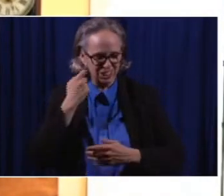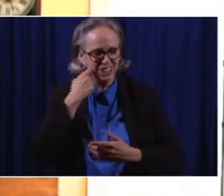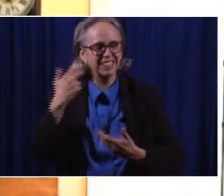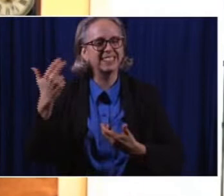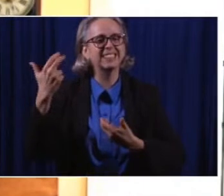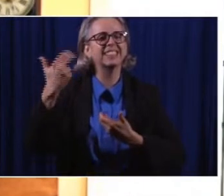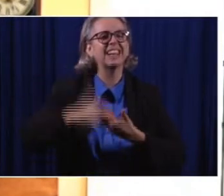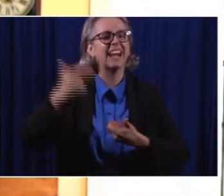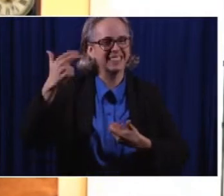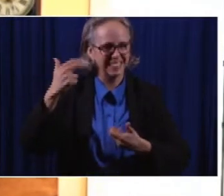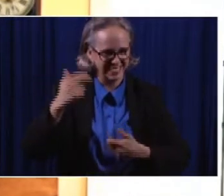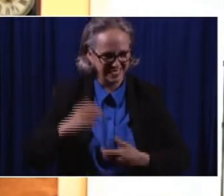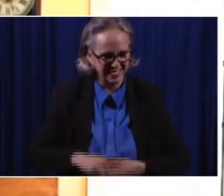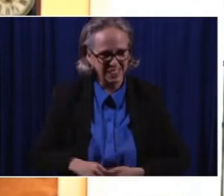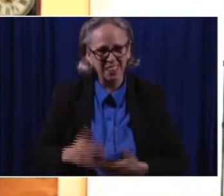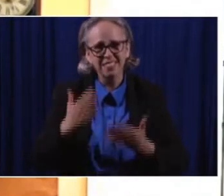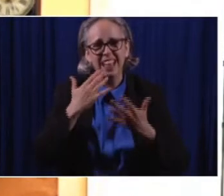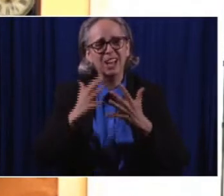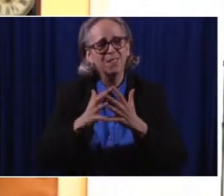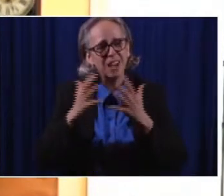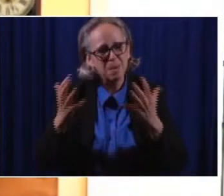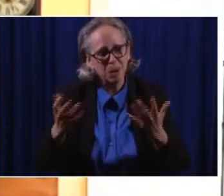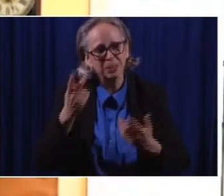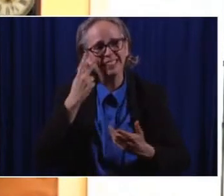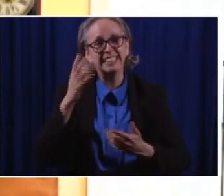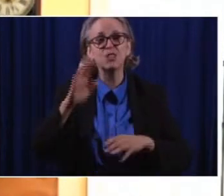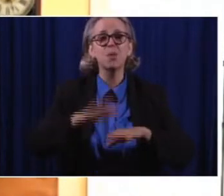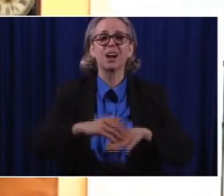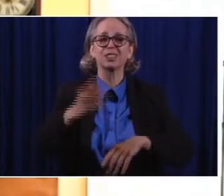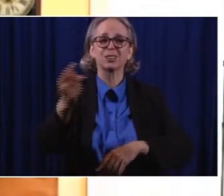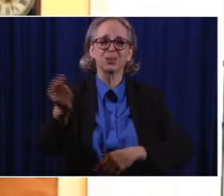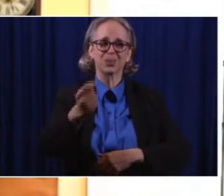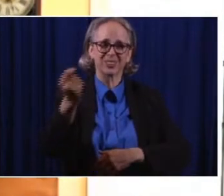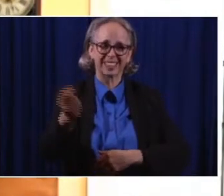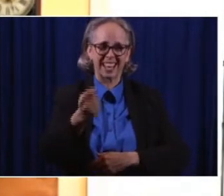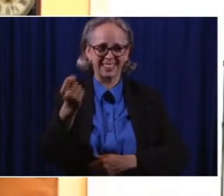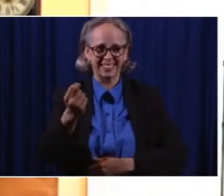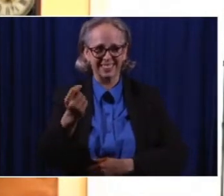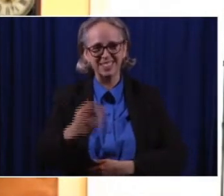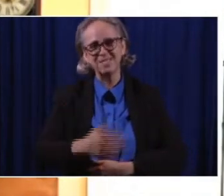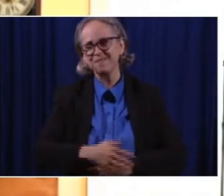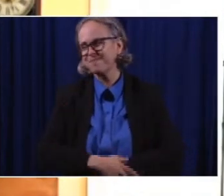be back here at 2 o'clock on Tuesday. Have a good day, everybody.